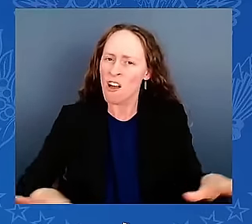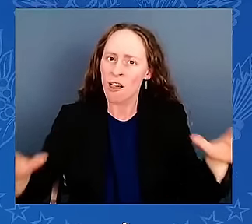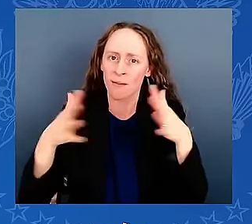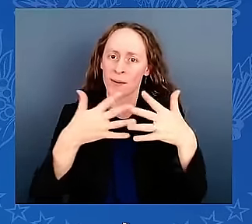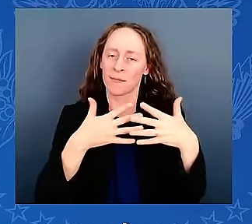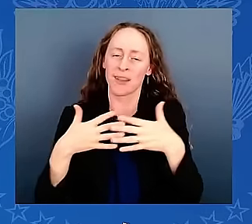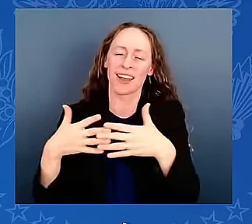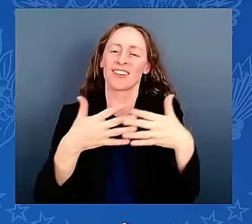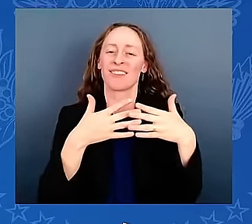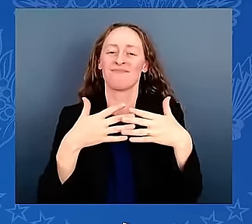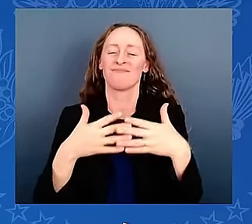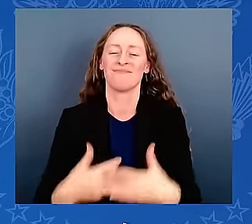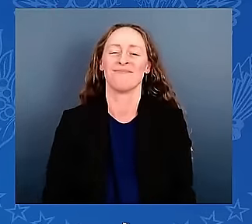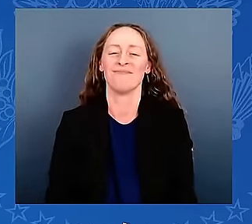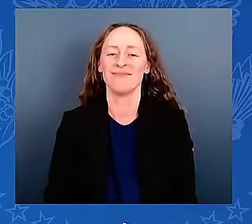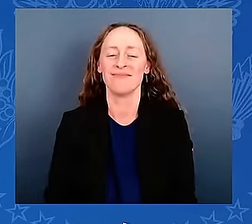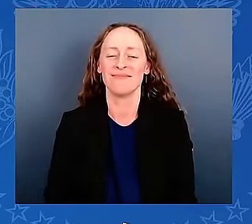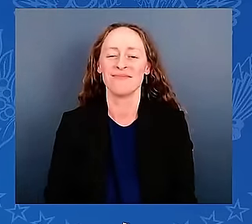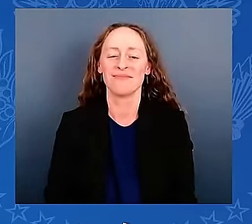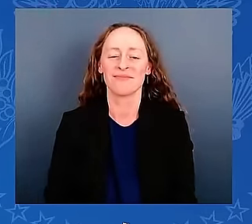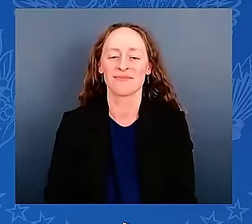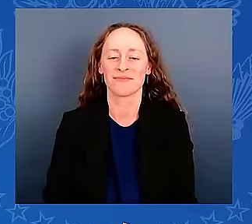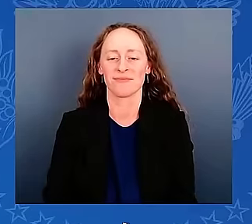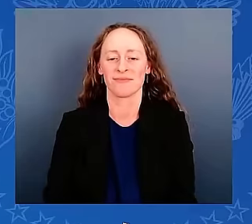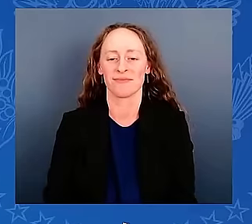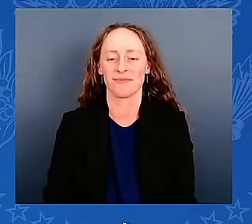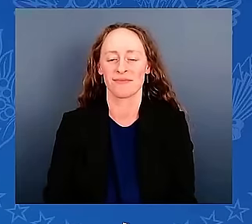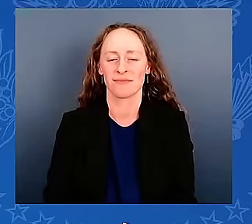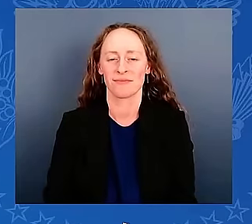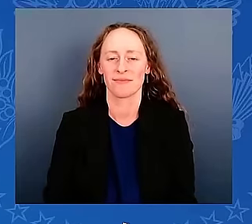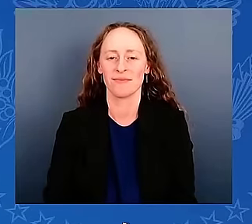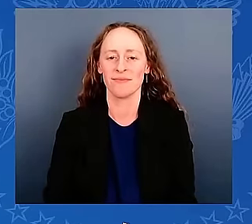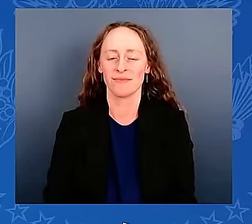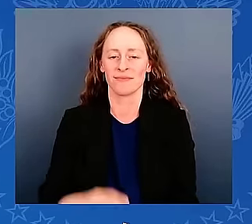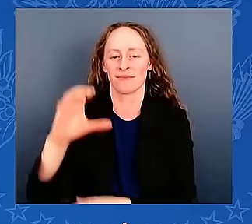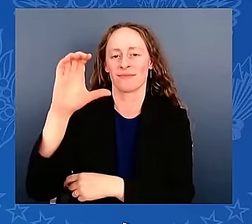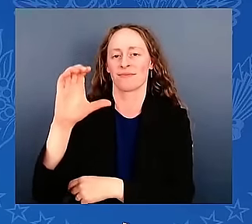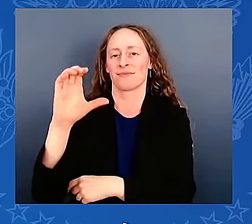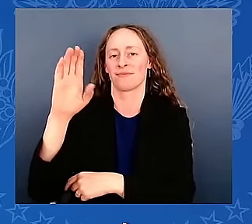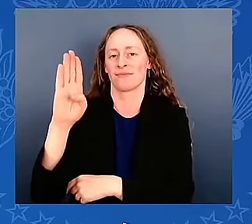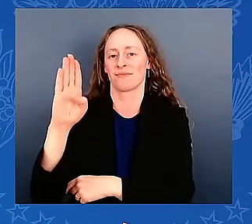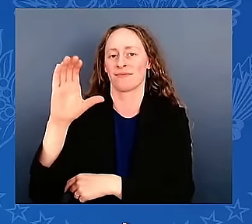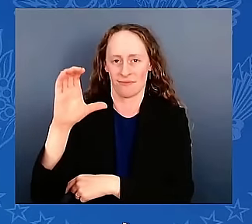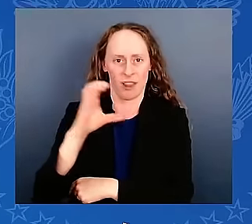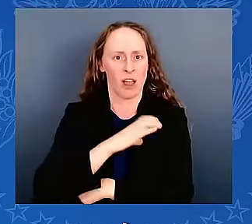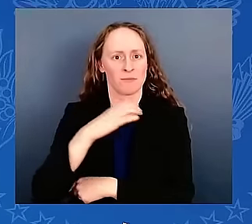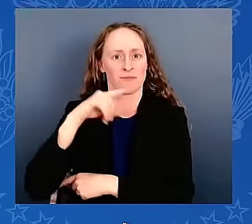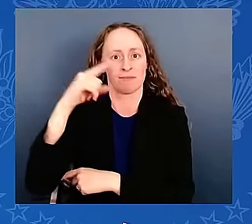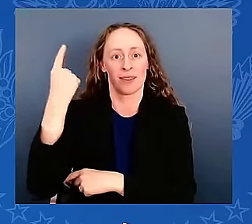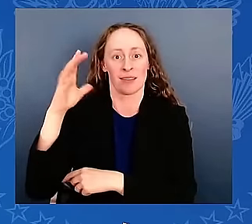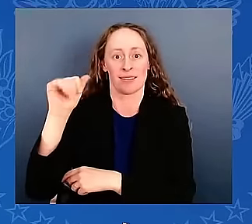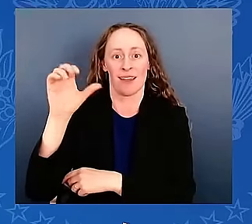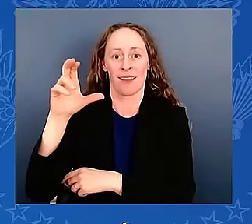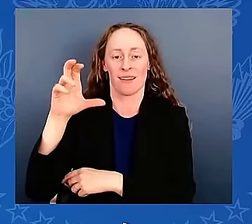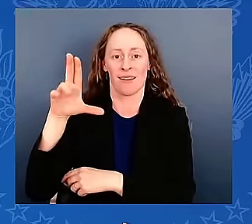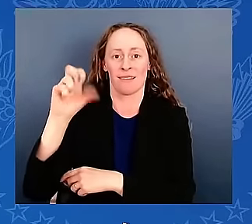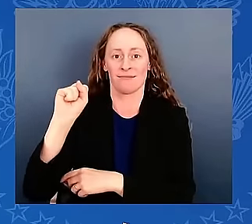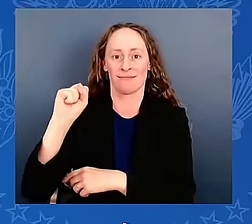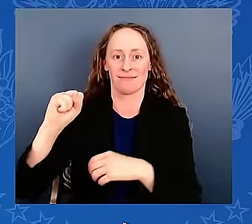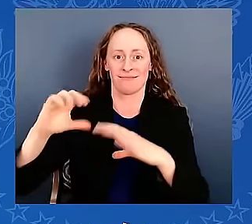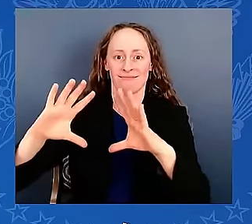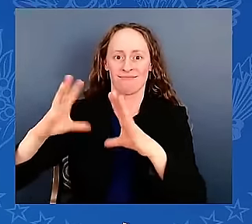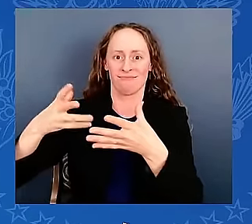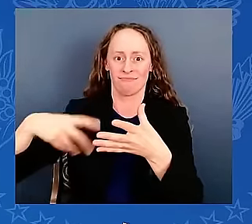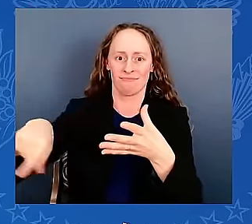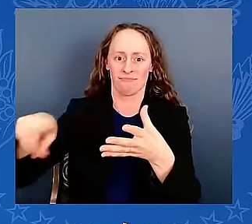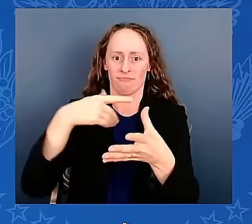And to the members of the CBC, the conscience of the Congress. Your leadership, your voice,